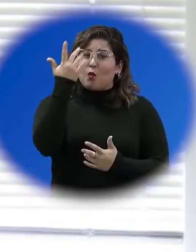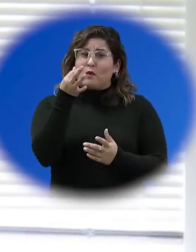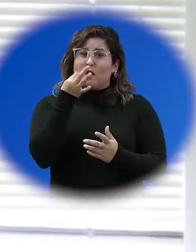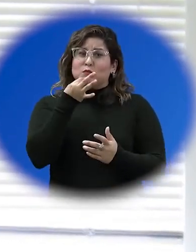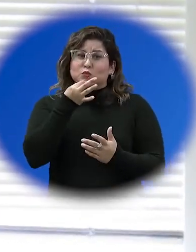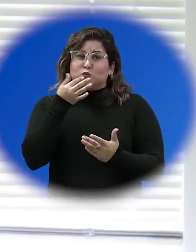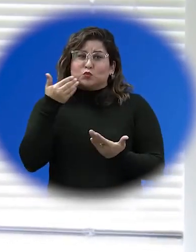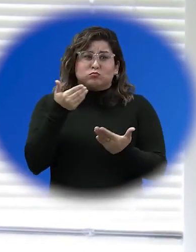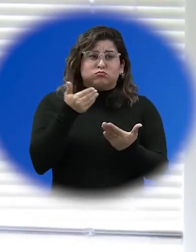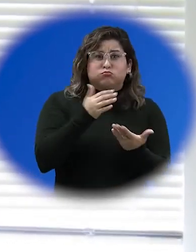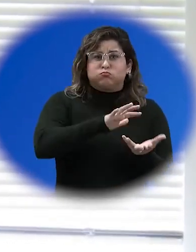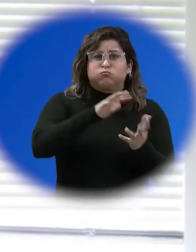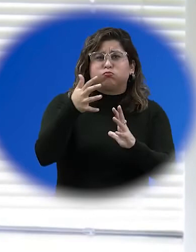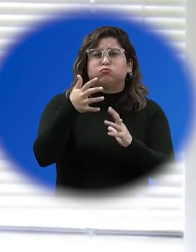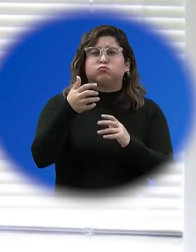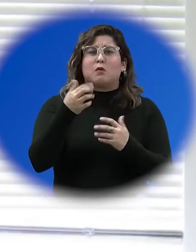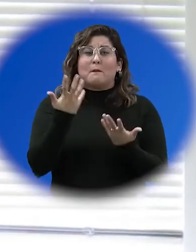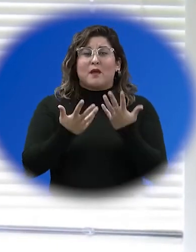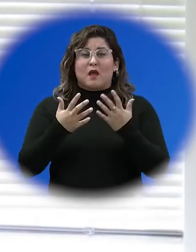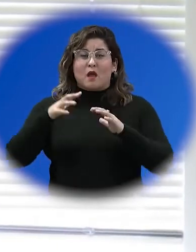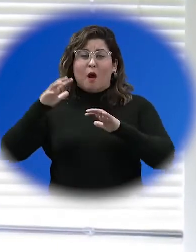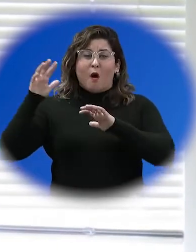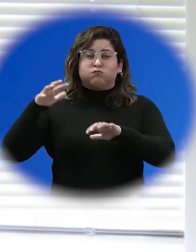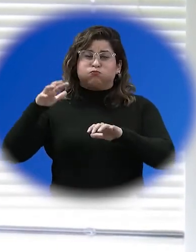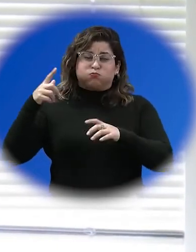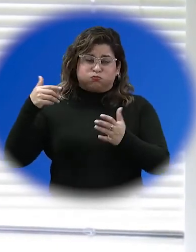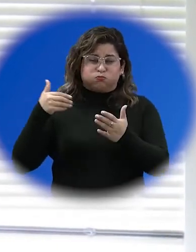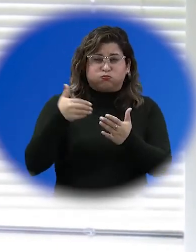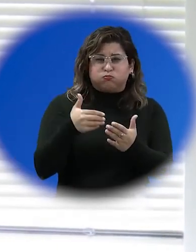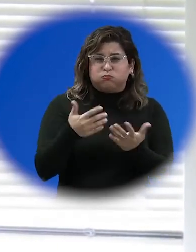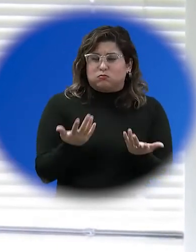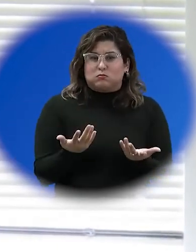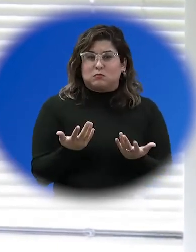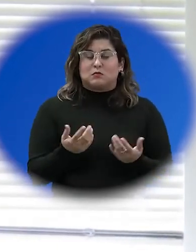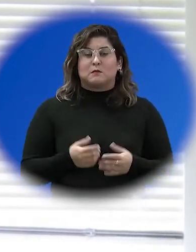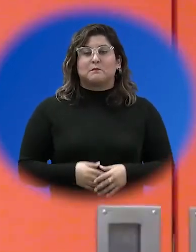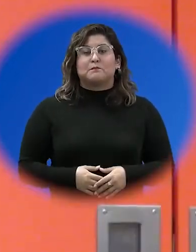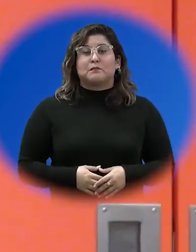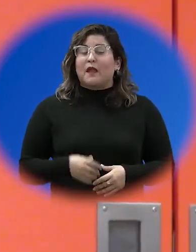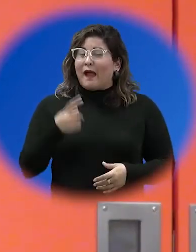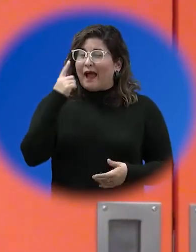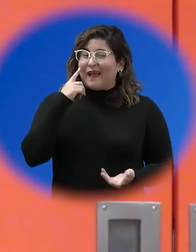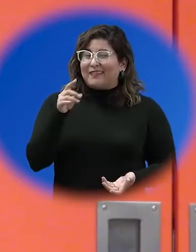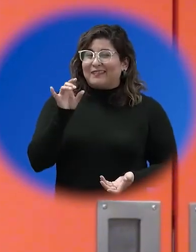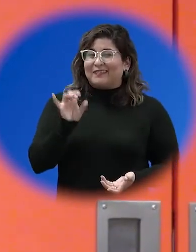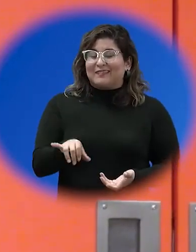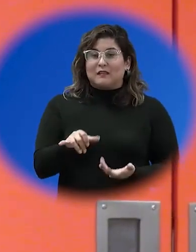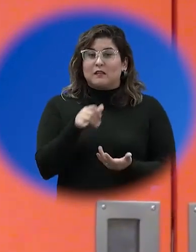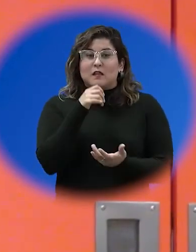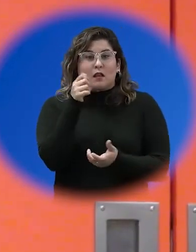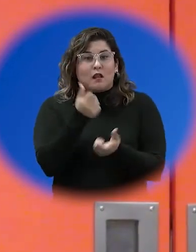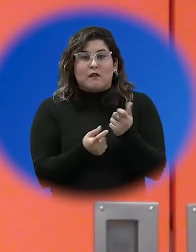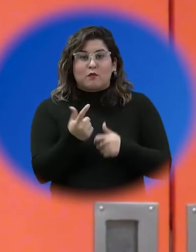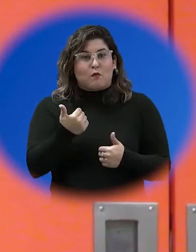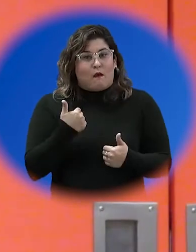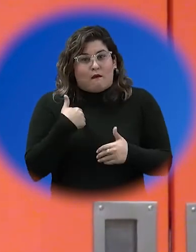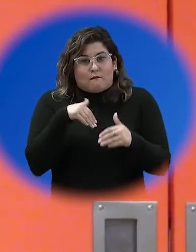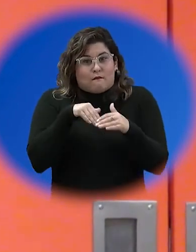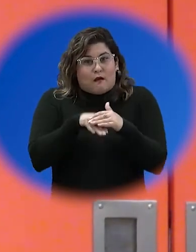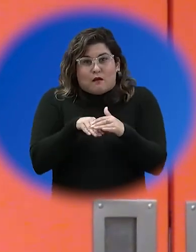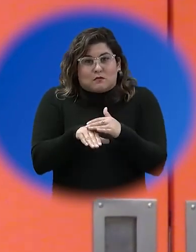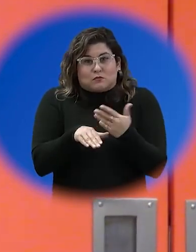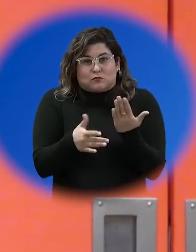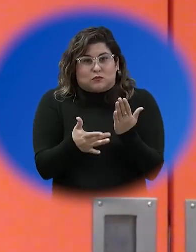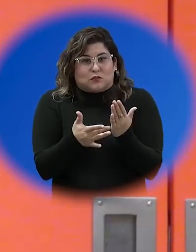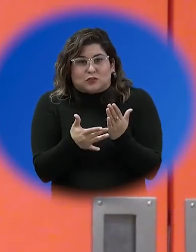aware that a disaster may be headed their way or that a storm may be coming? I think that's it, is that everybody doesn't